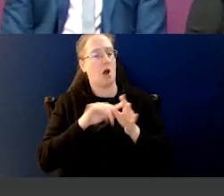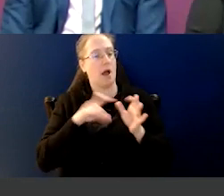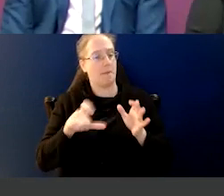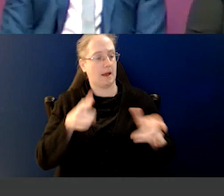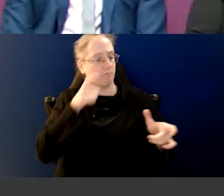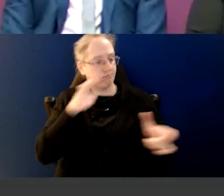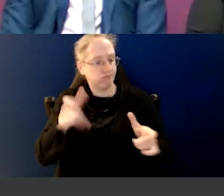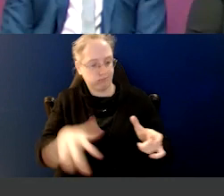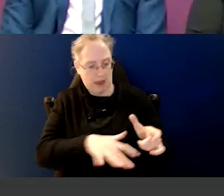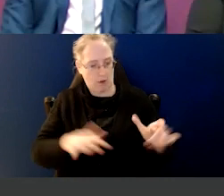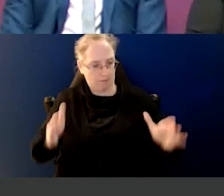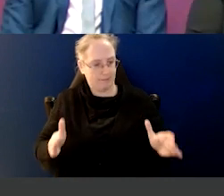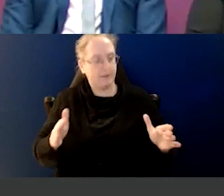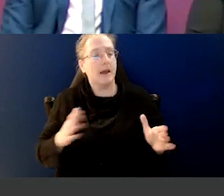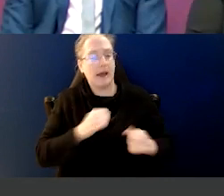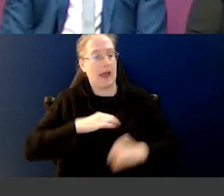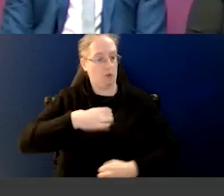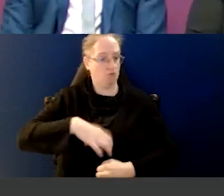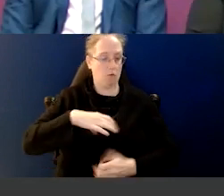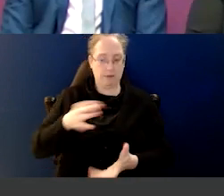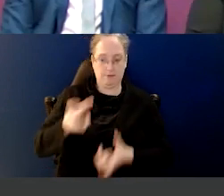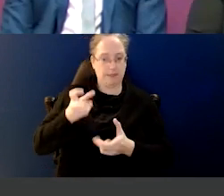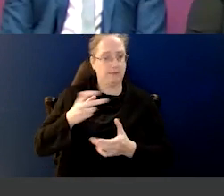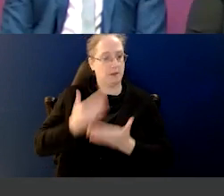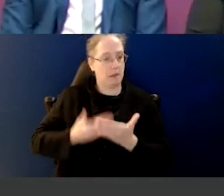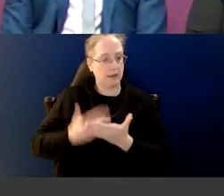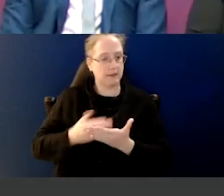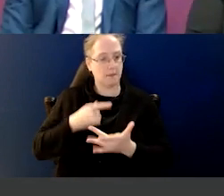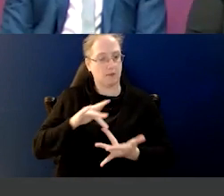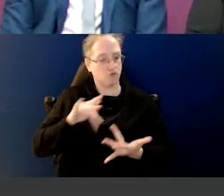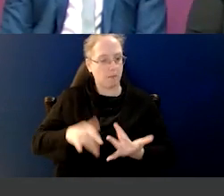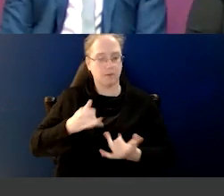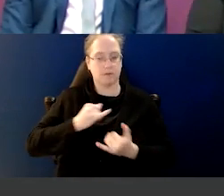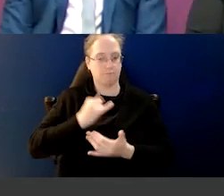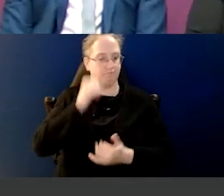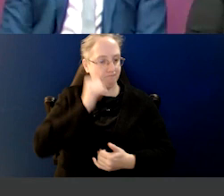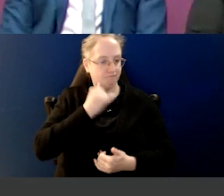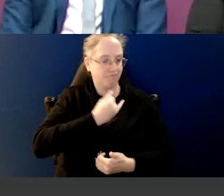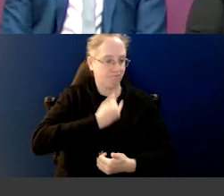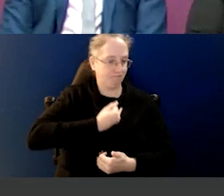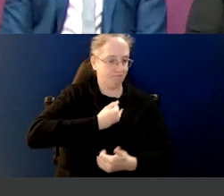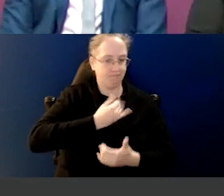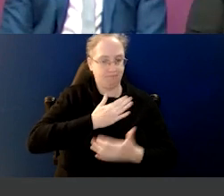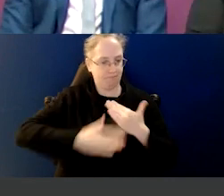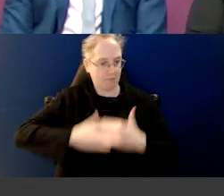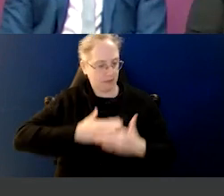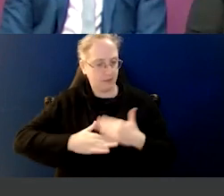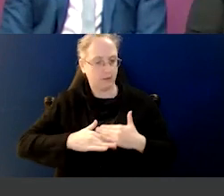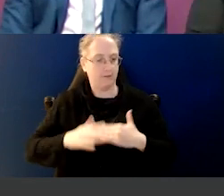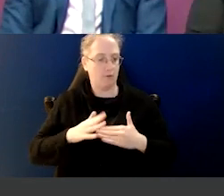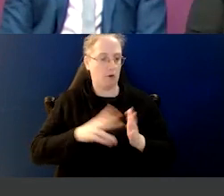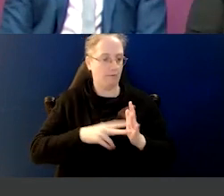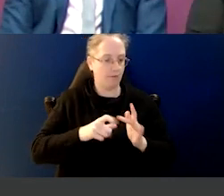complaints around corrupt or improper conduct under the PID scheme for the public sector in Victoria and as well as Victoria Police as